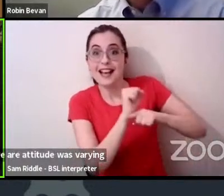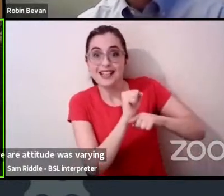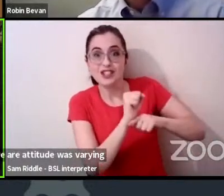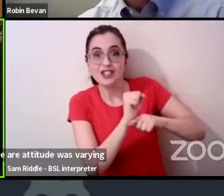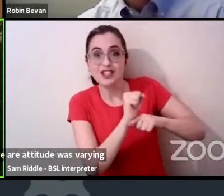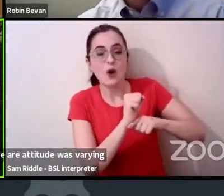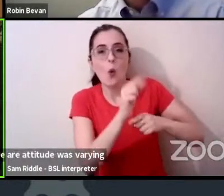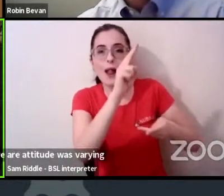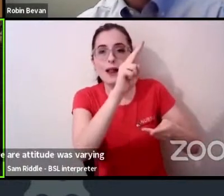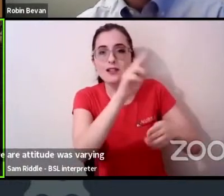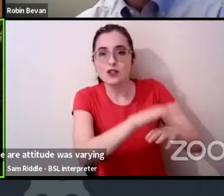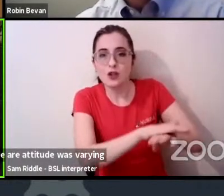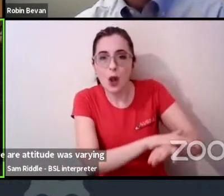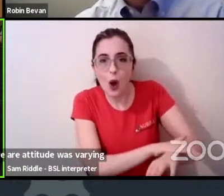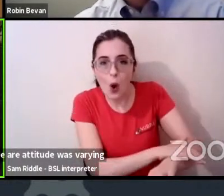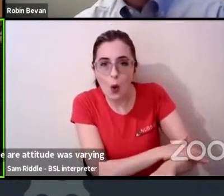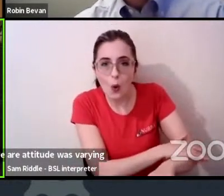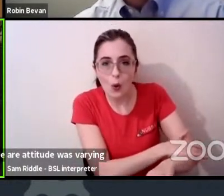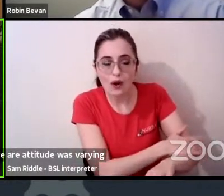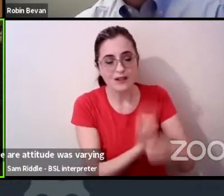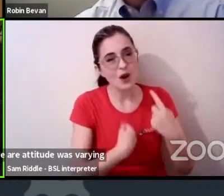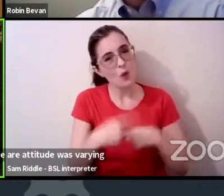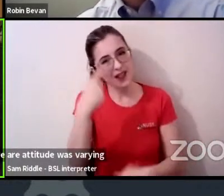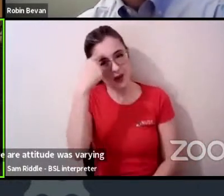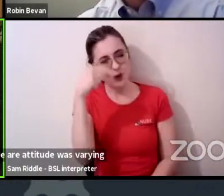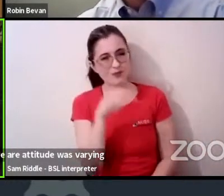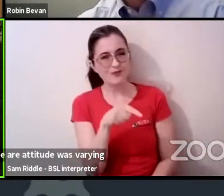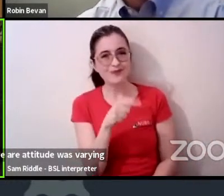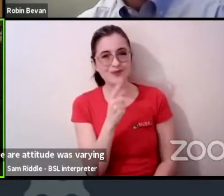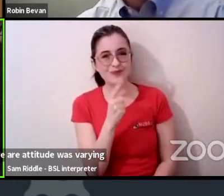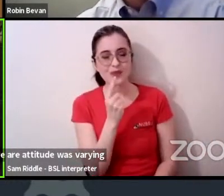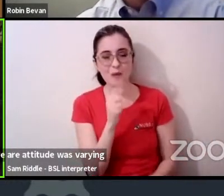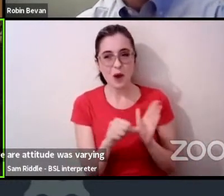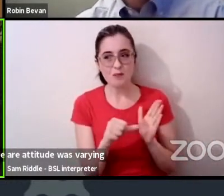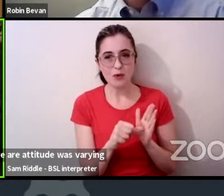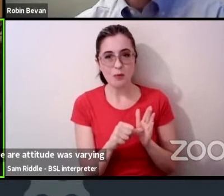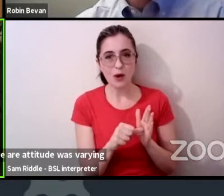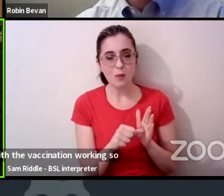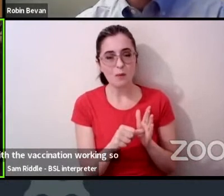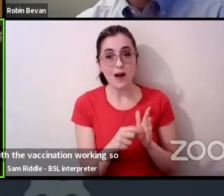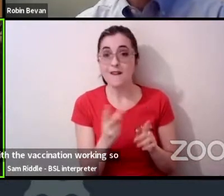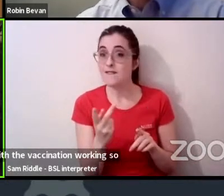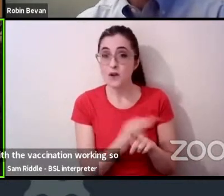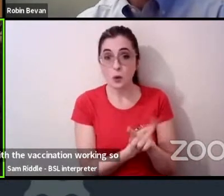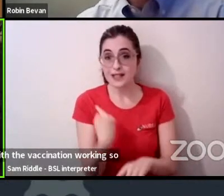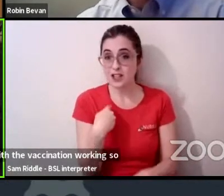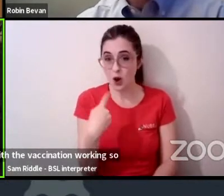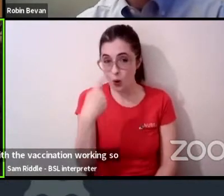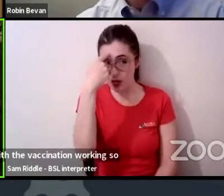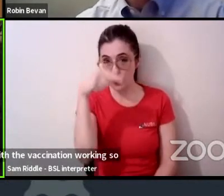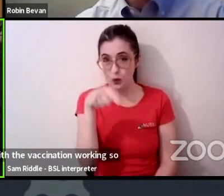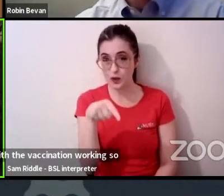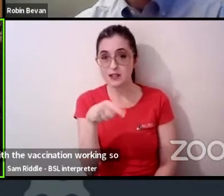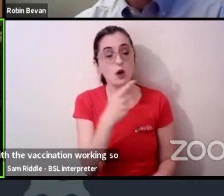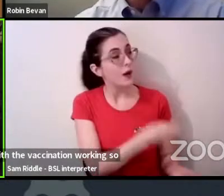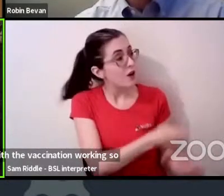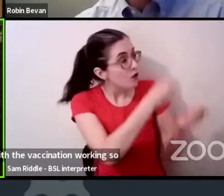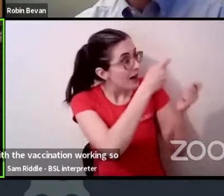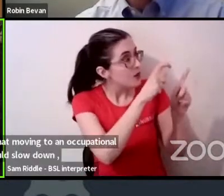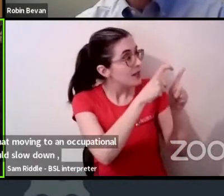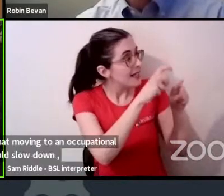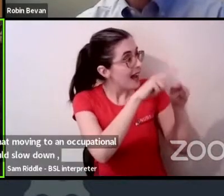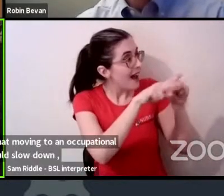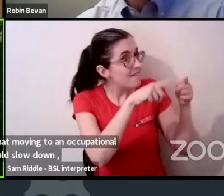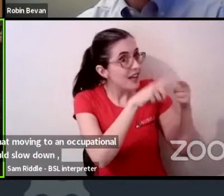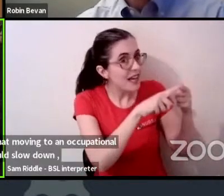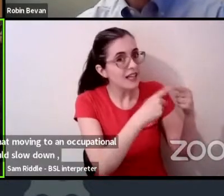thought that this might be a problem several weeks ago, so we raised with the DFE that they needed to be working out where the